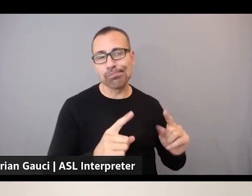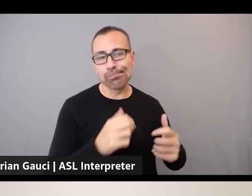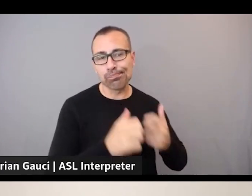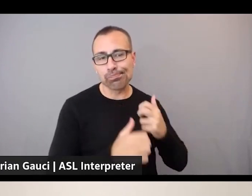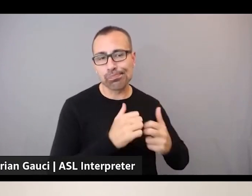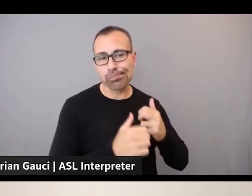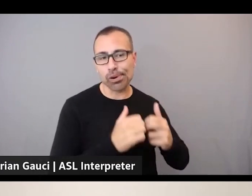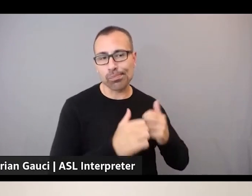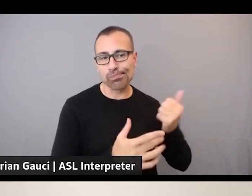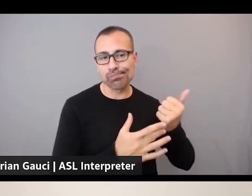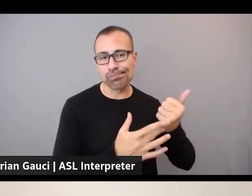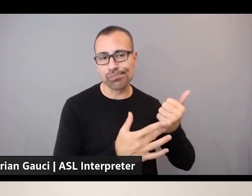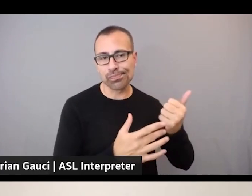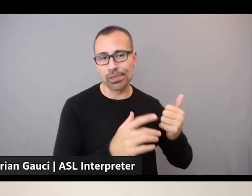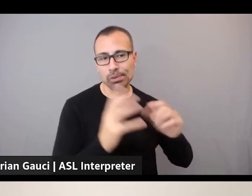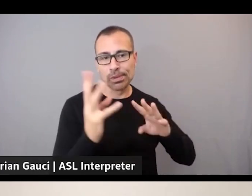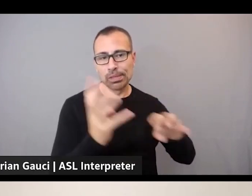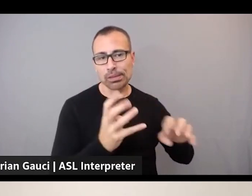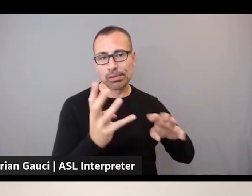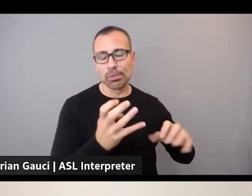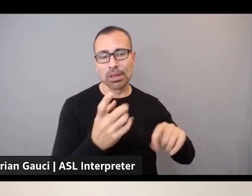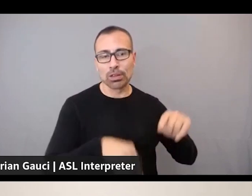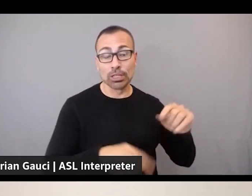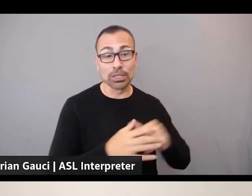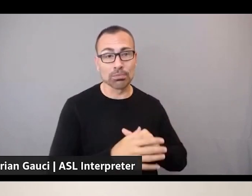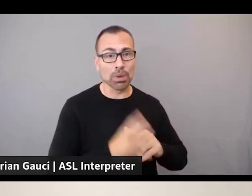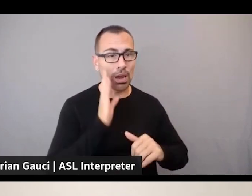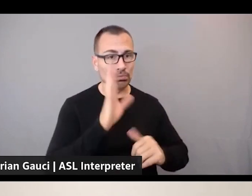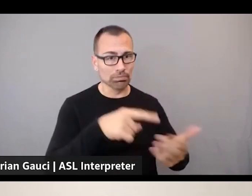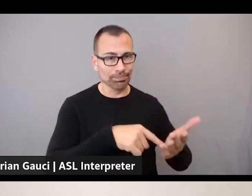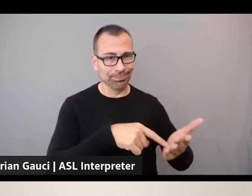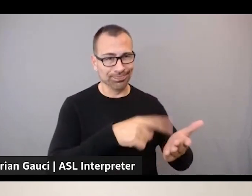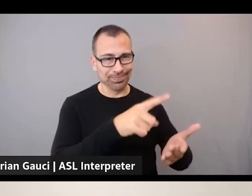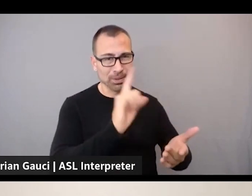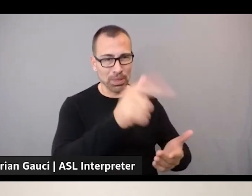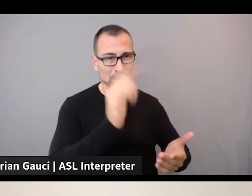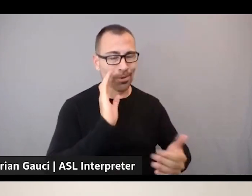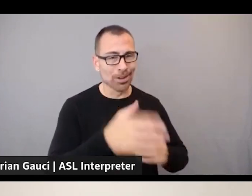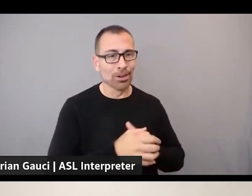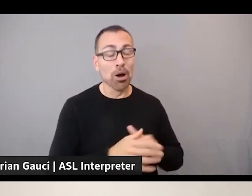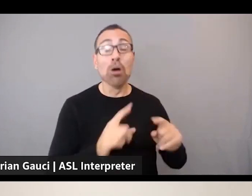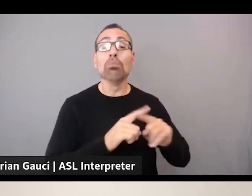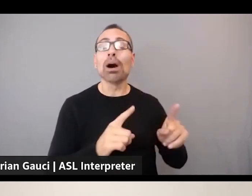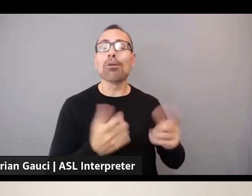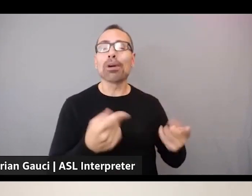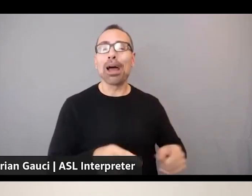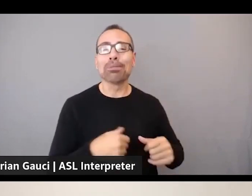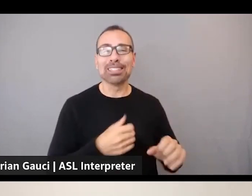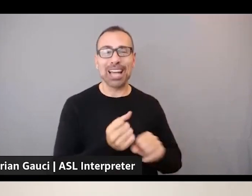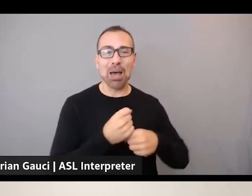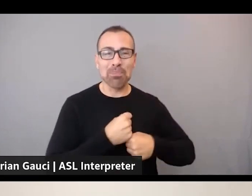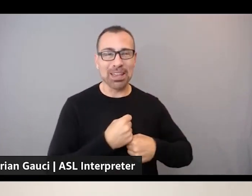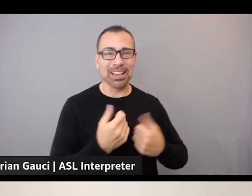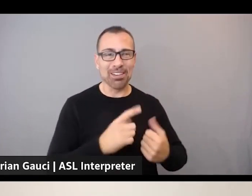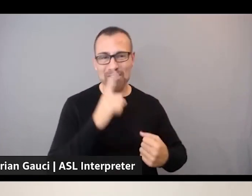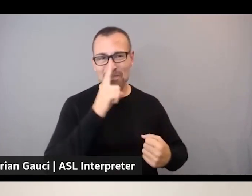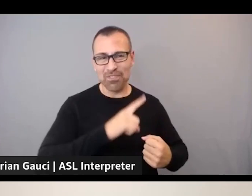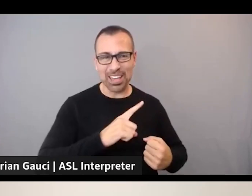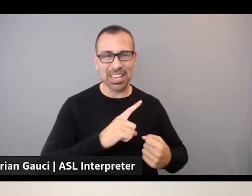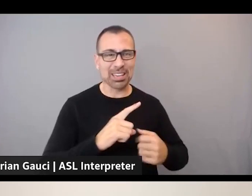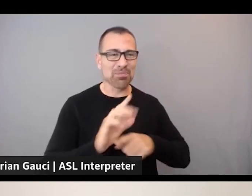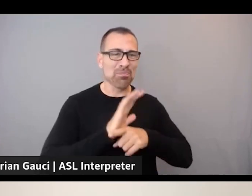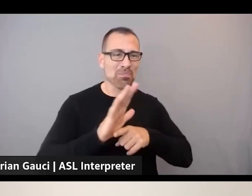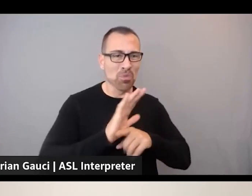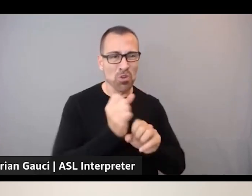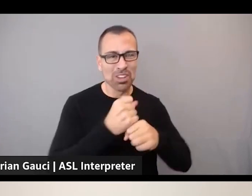cover. Come see it. I had built a fake movie generator basically with Bedrock. And look, I'm not an